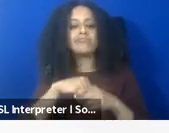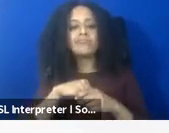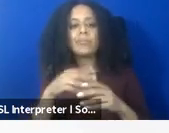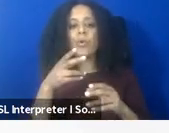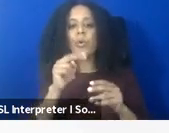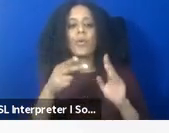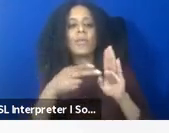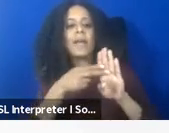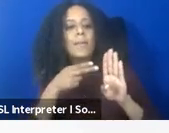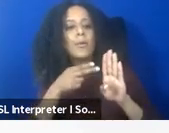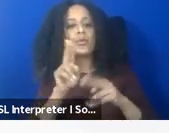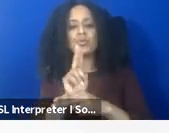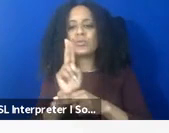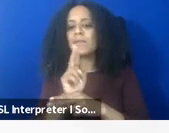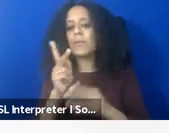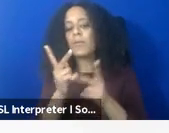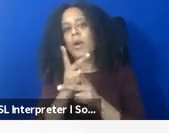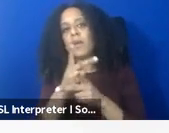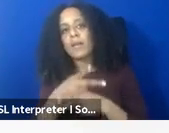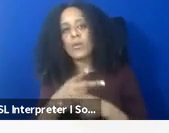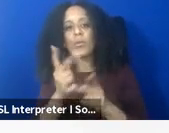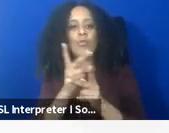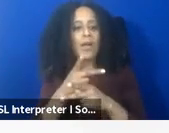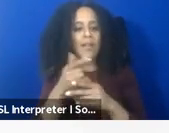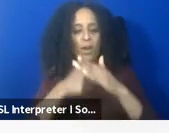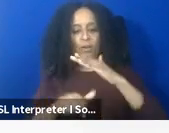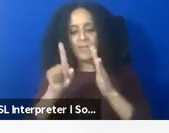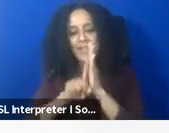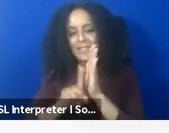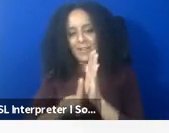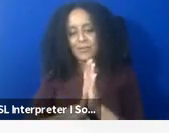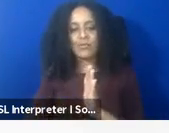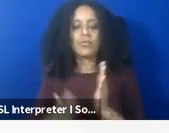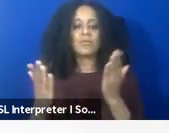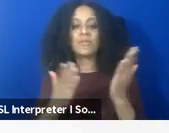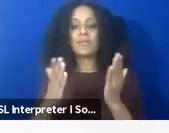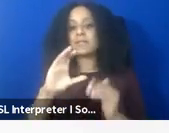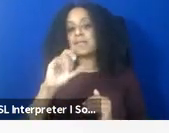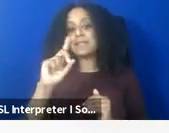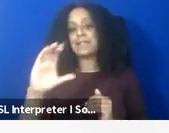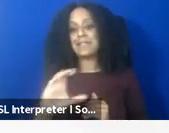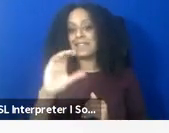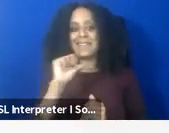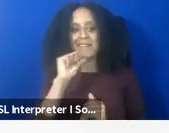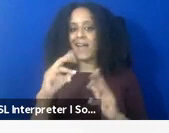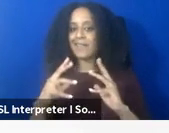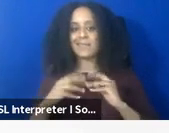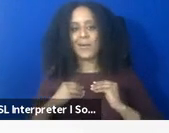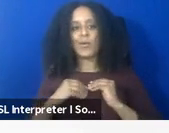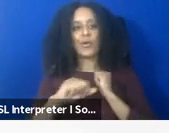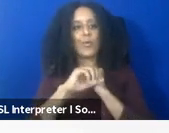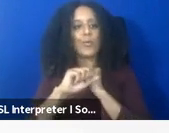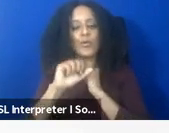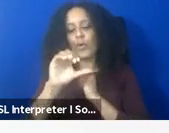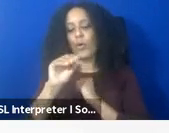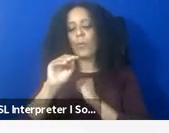of a product or products under investigational service. CDC did not accept commercial support for